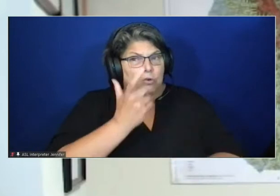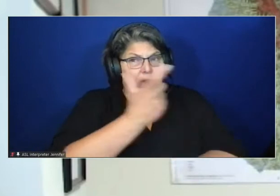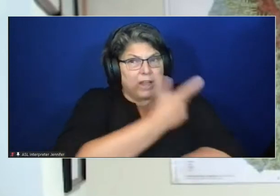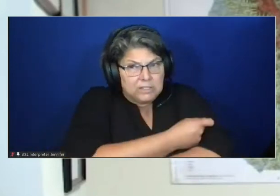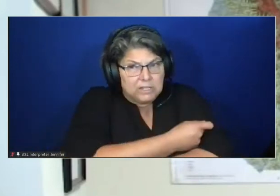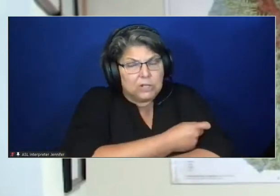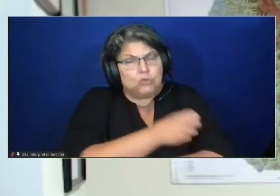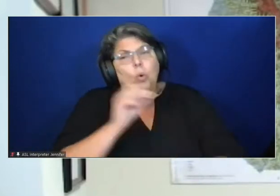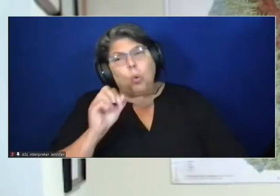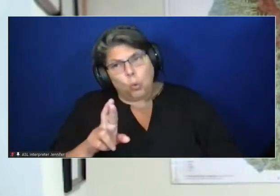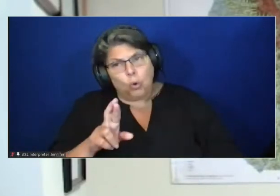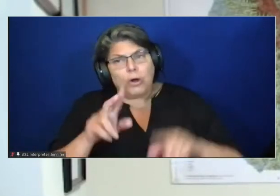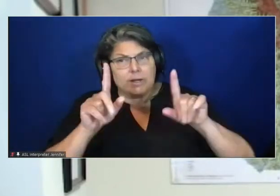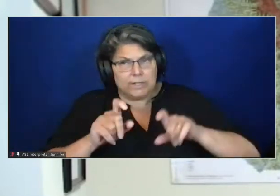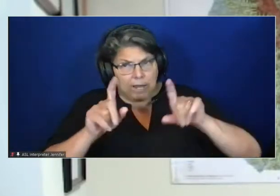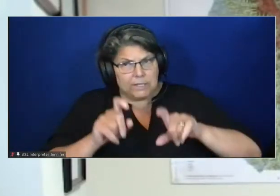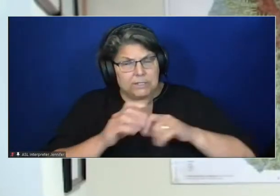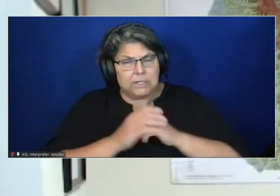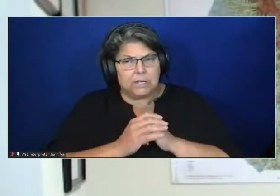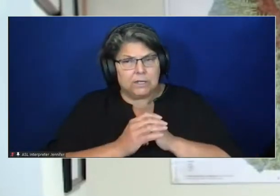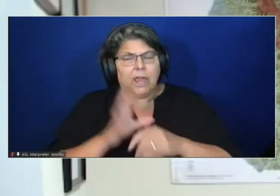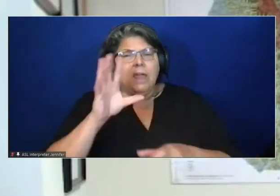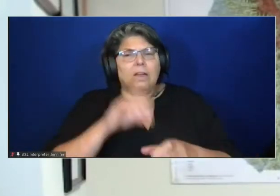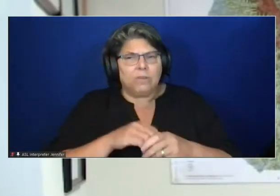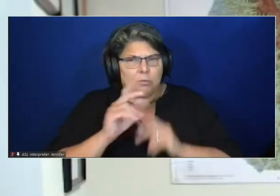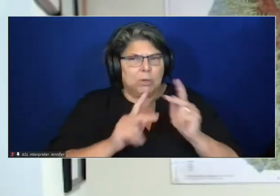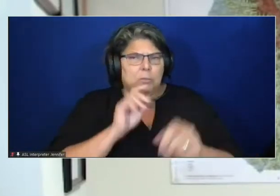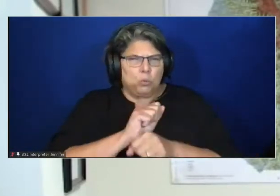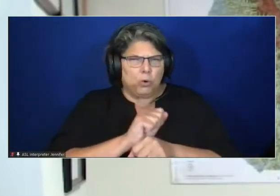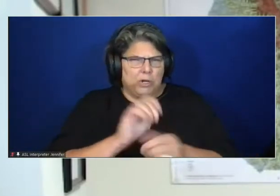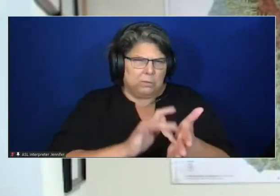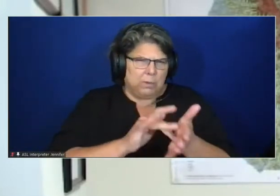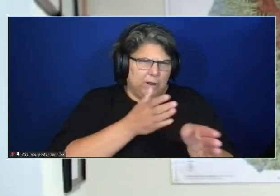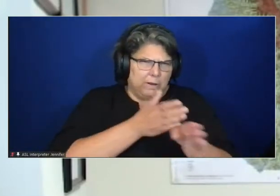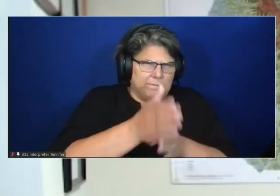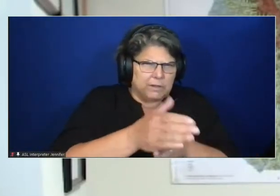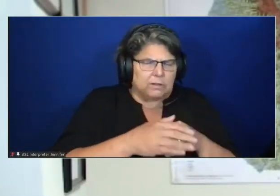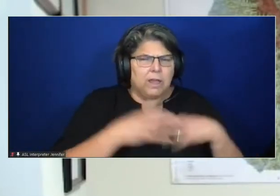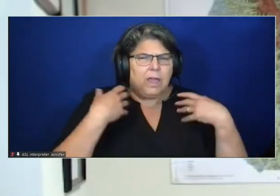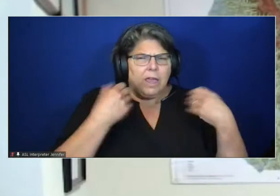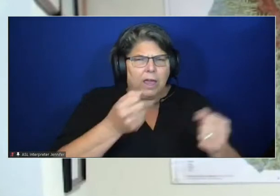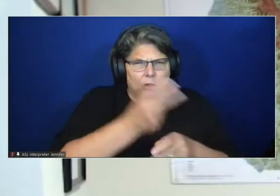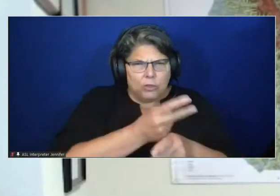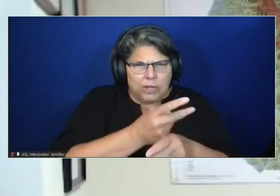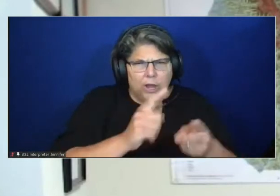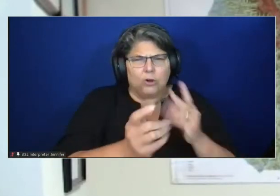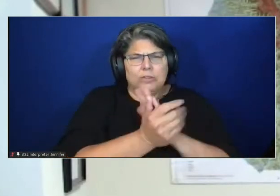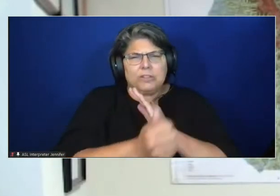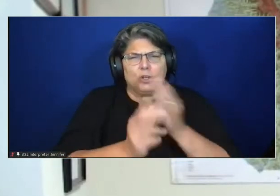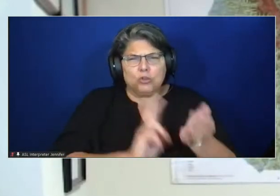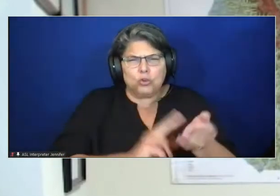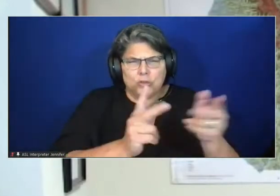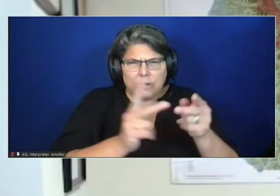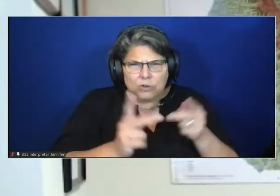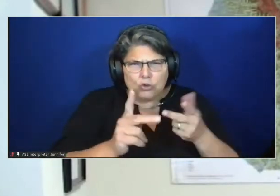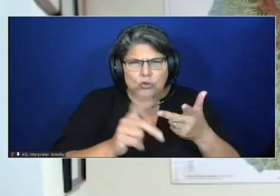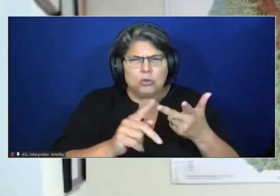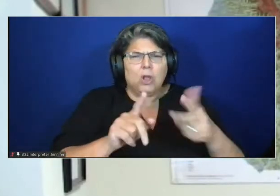testing involve the healthcare industry, hospitals, skilled nursing facilities, long-term care,